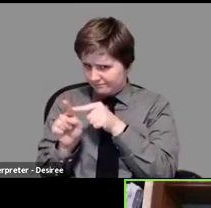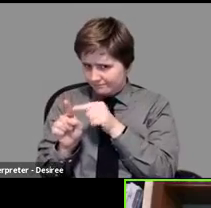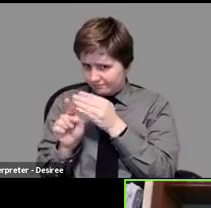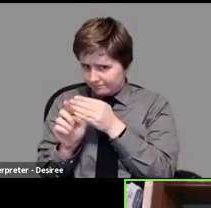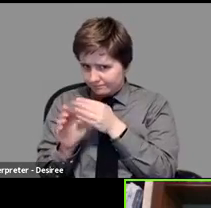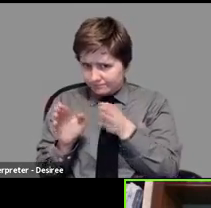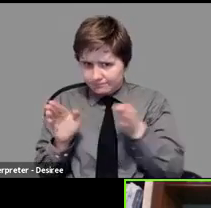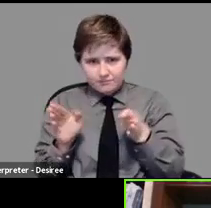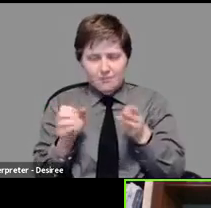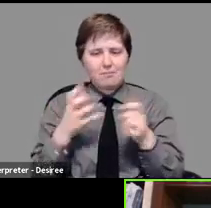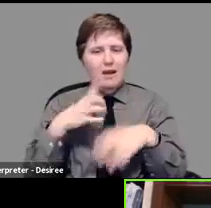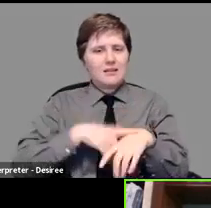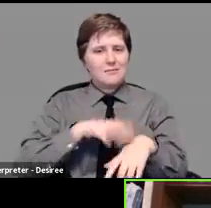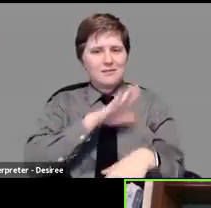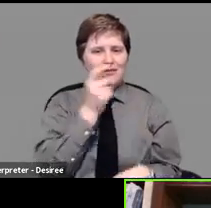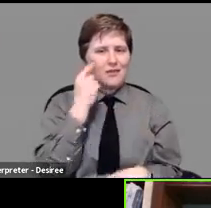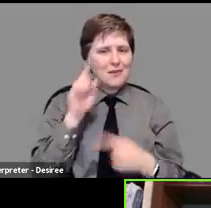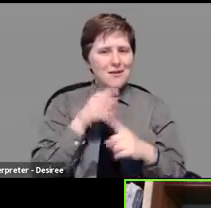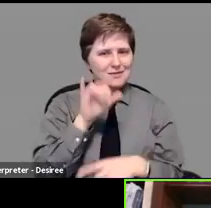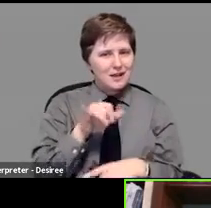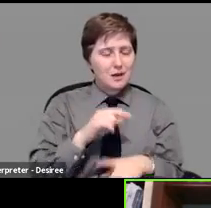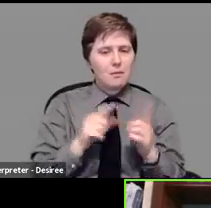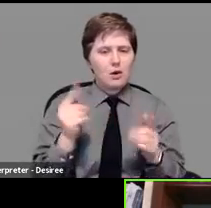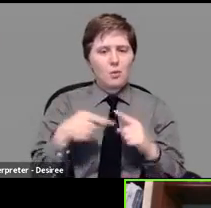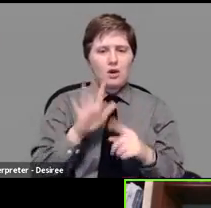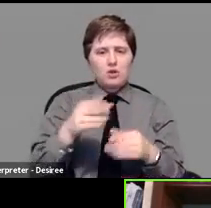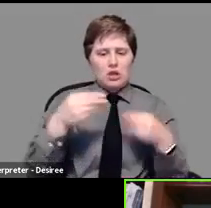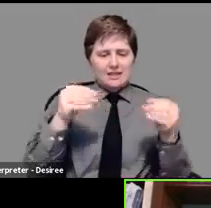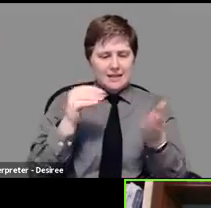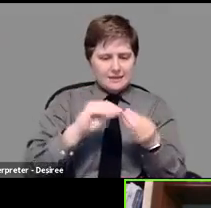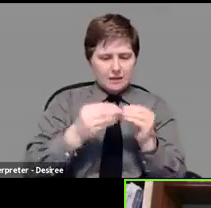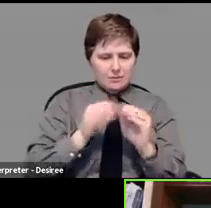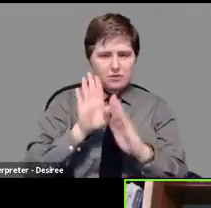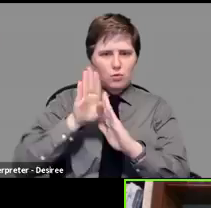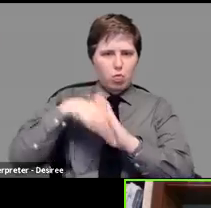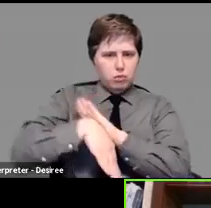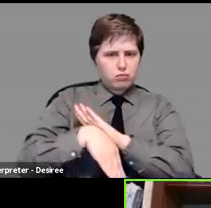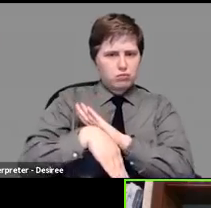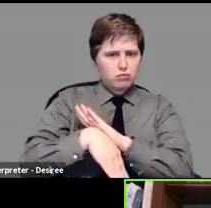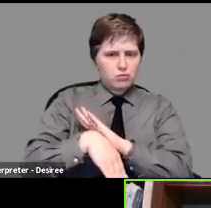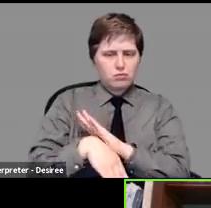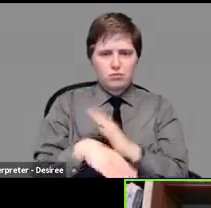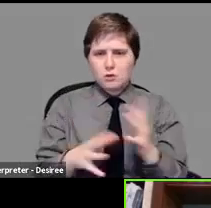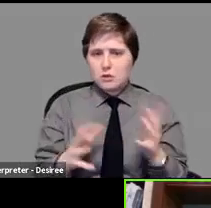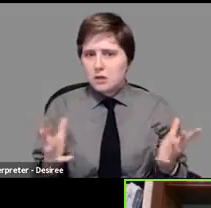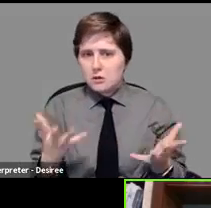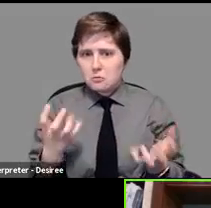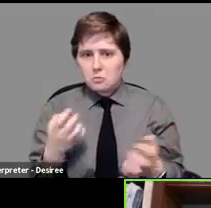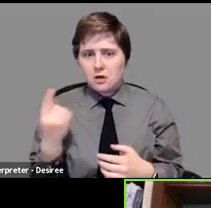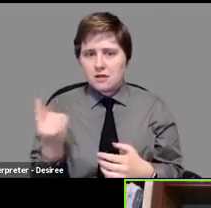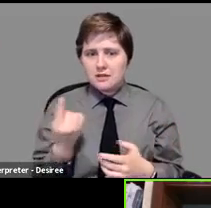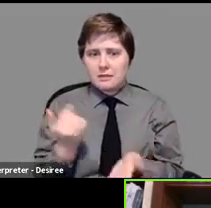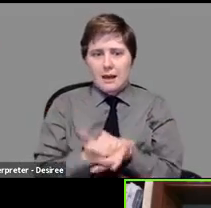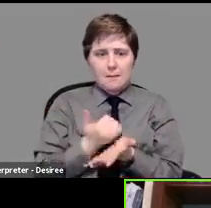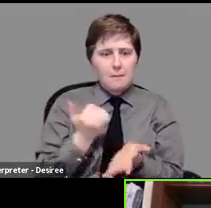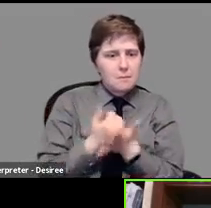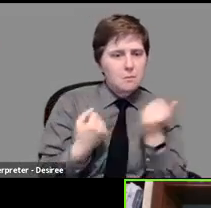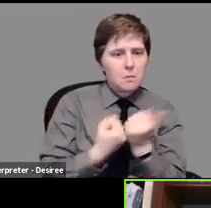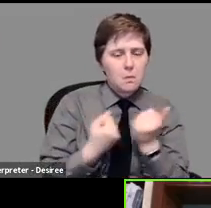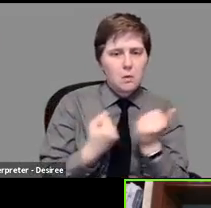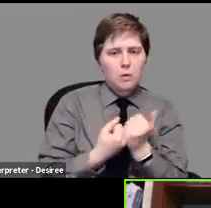times they haven't thought about it. But again, when your sales numbers and your revenues go down and you want something to kind of help support